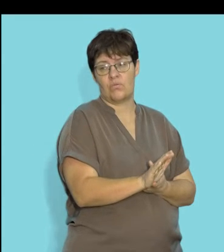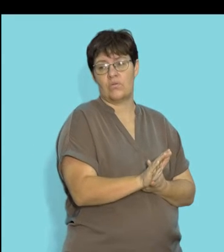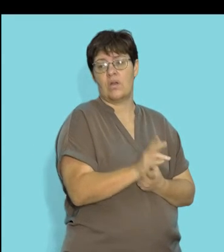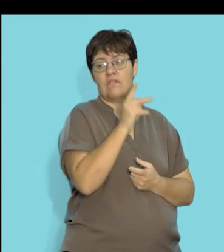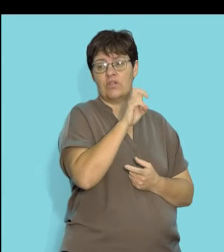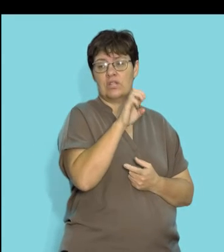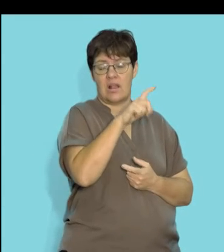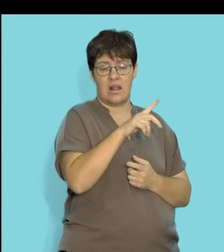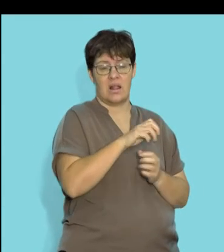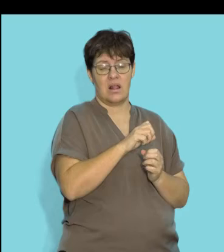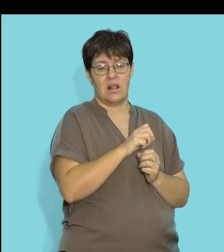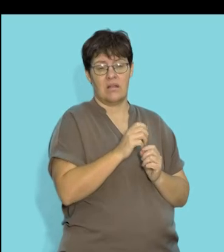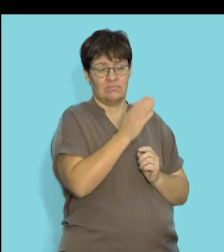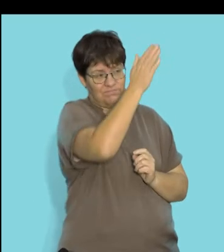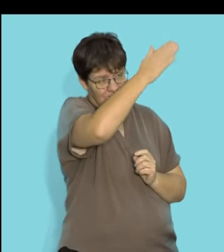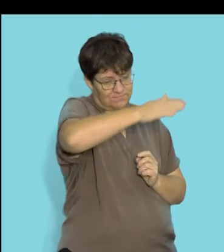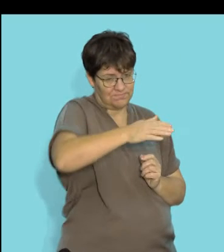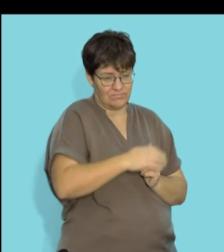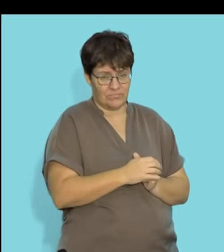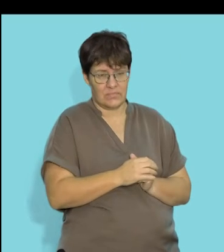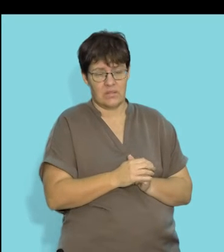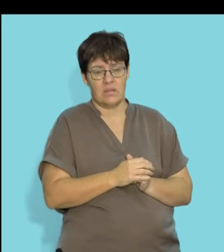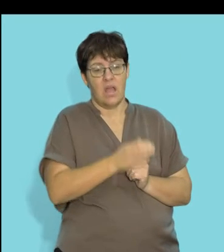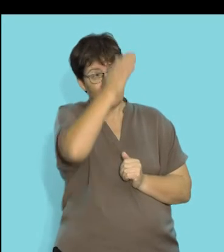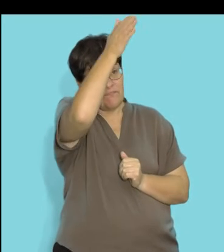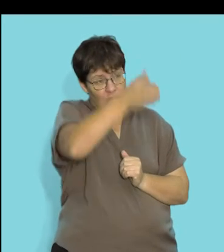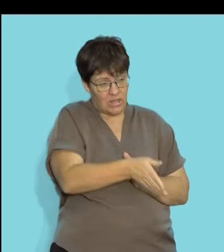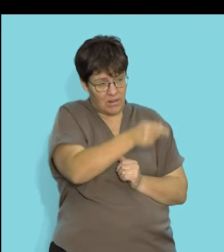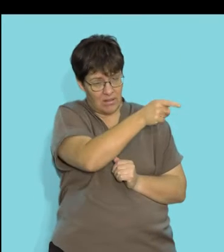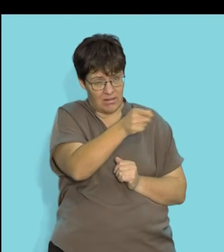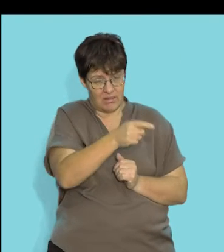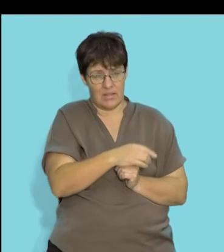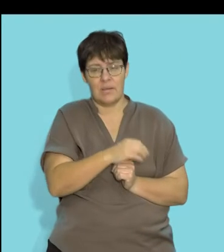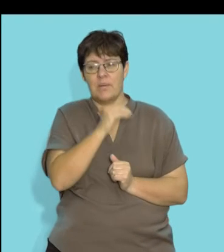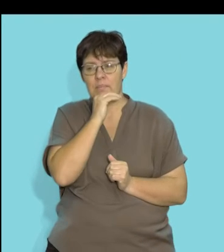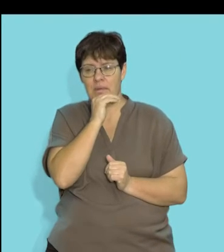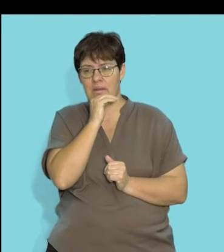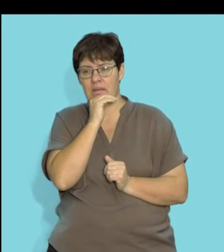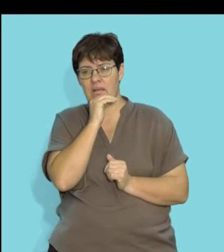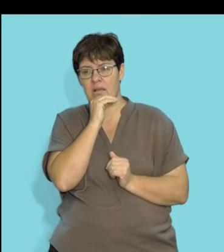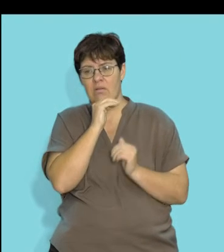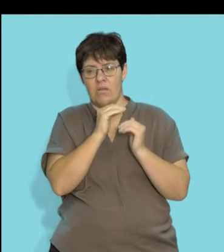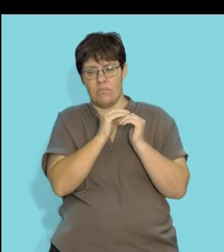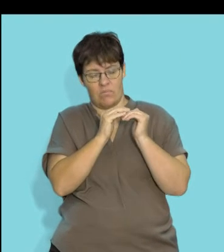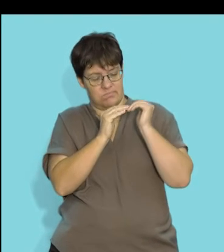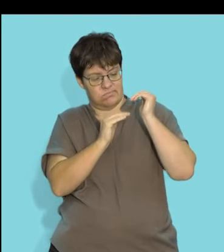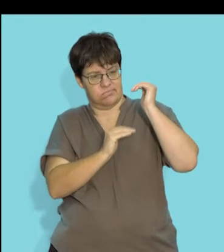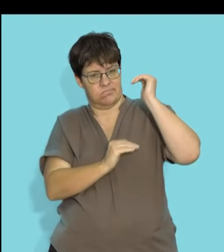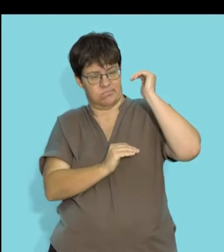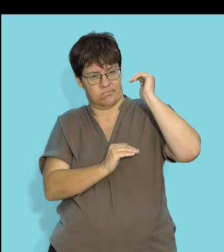us what we call the vertical stretch of the graph, right? Vertical stretch meaning it becoming a